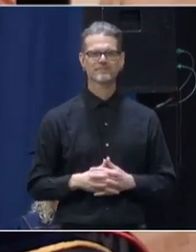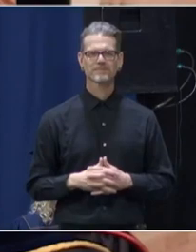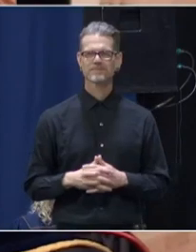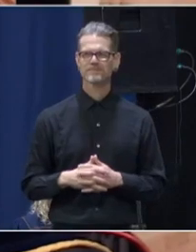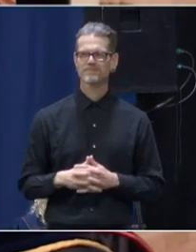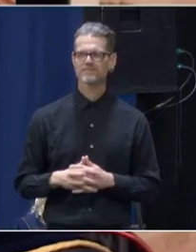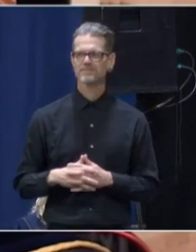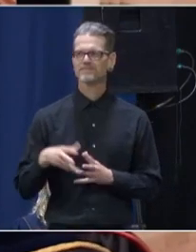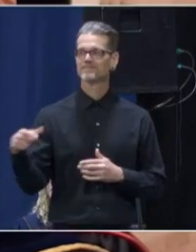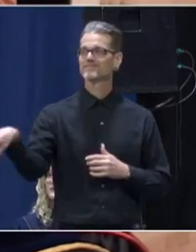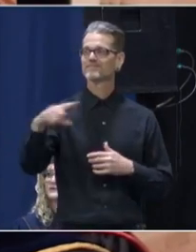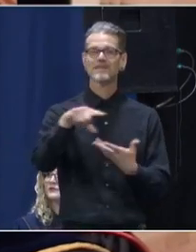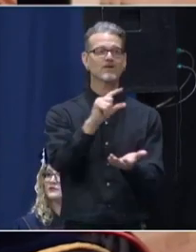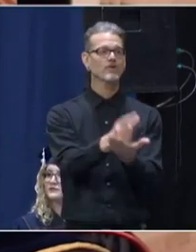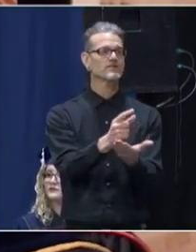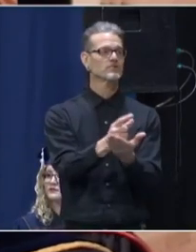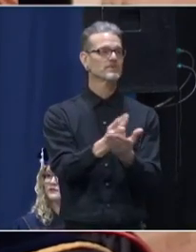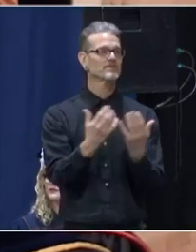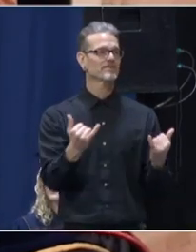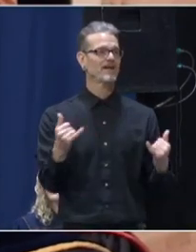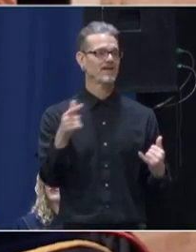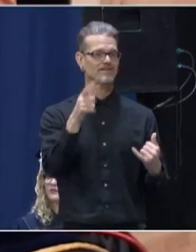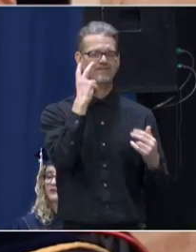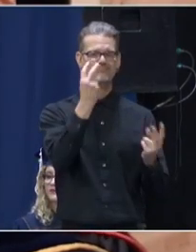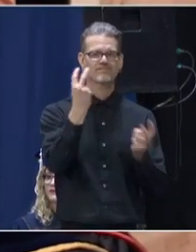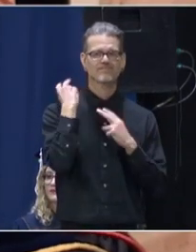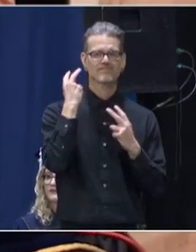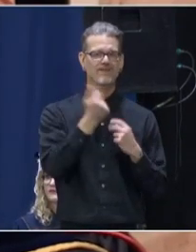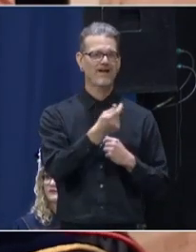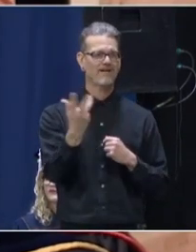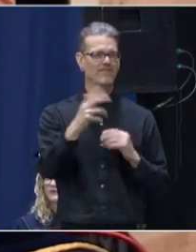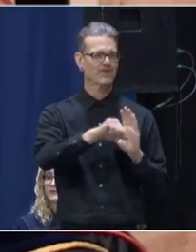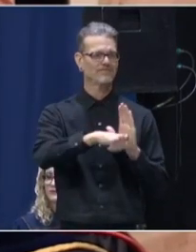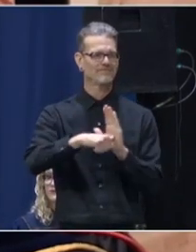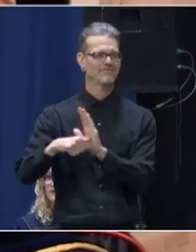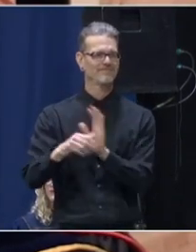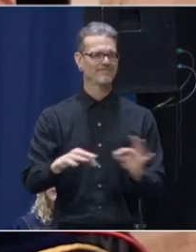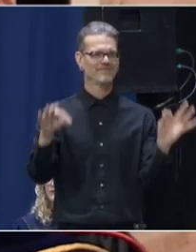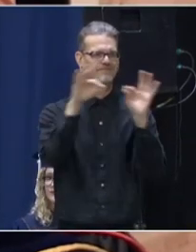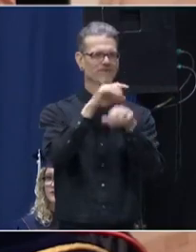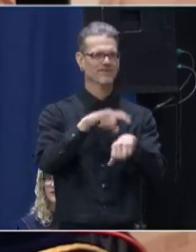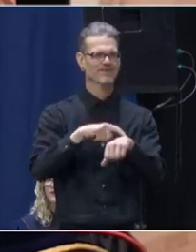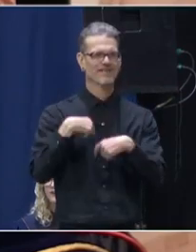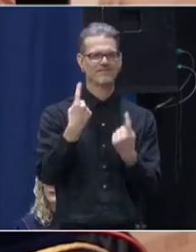So graduates, let's look back at a few highlights from this past year.